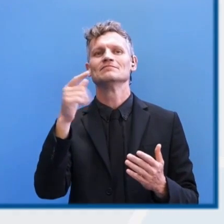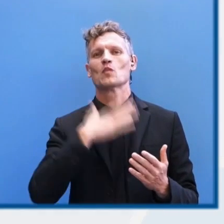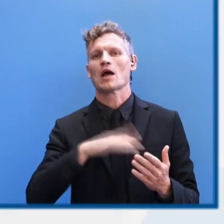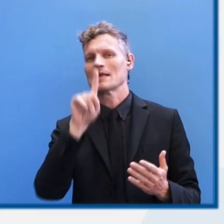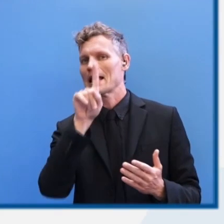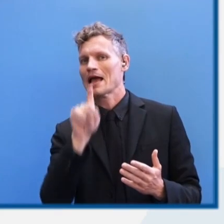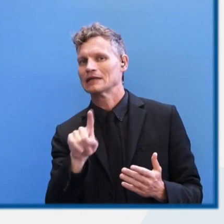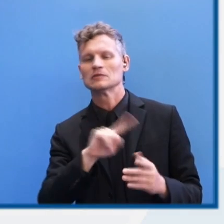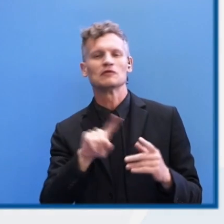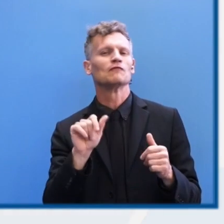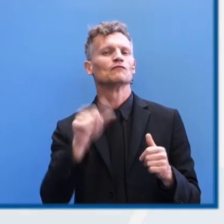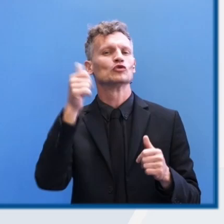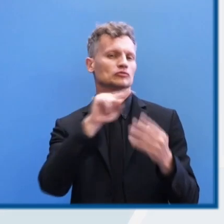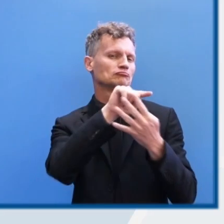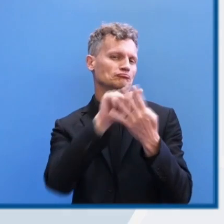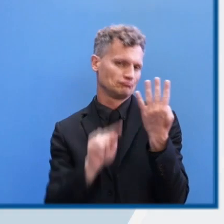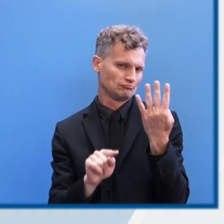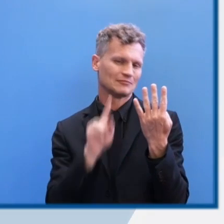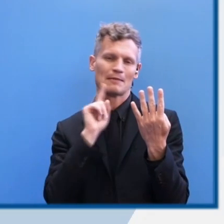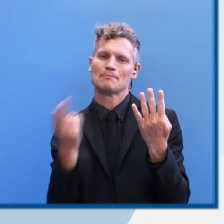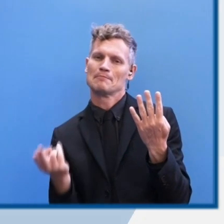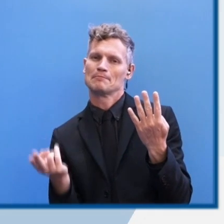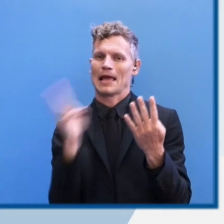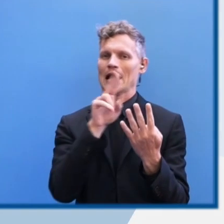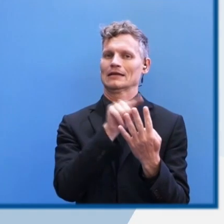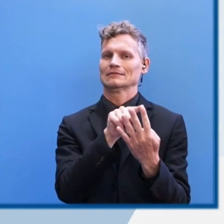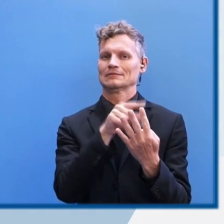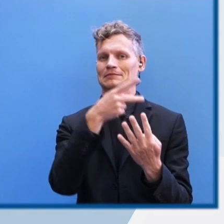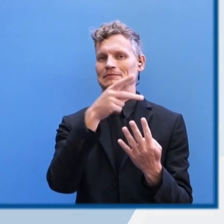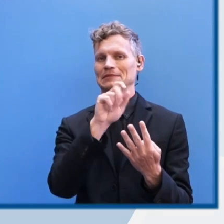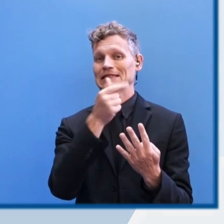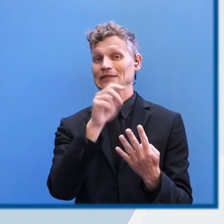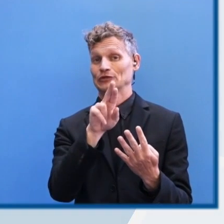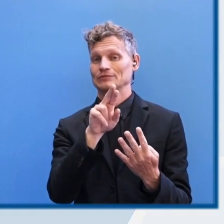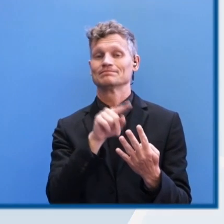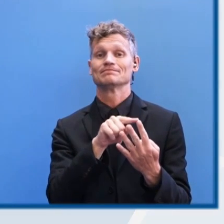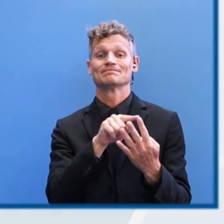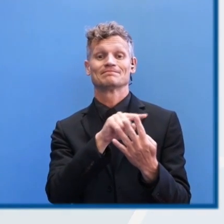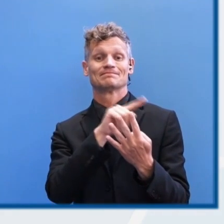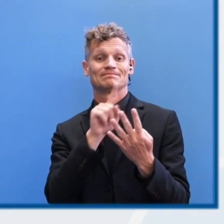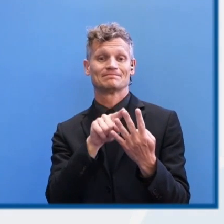the panel first, and then we will come back to you with some of the audience's questions. BJ,